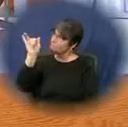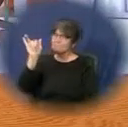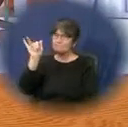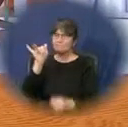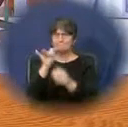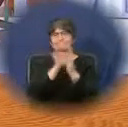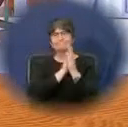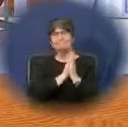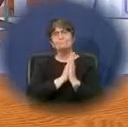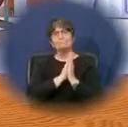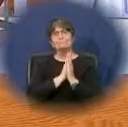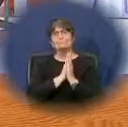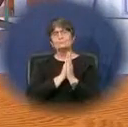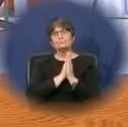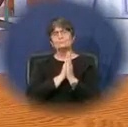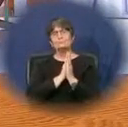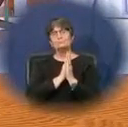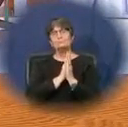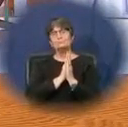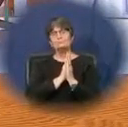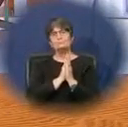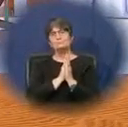ever. Amen.